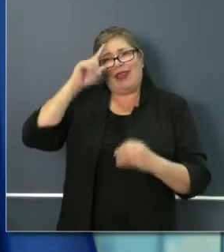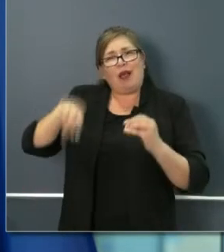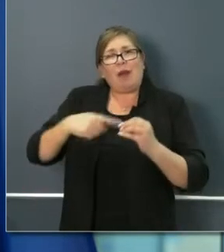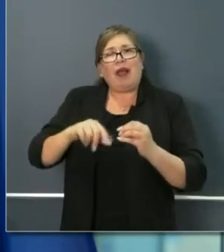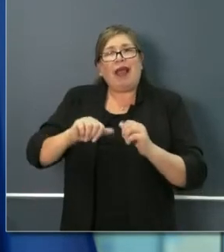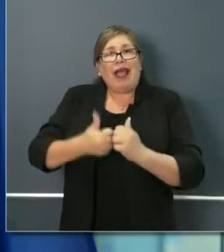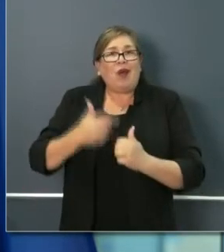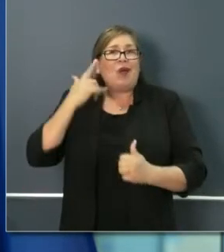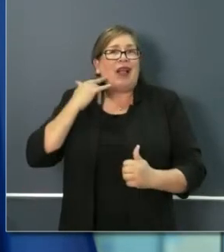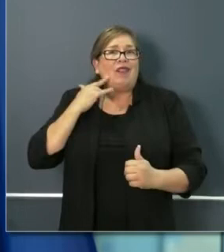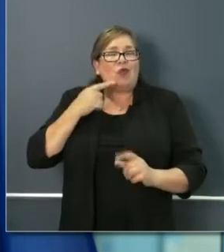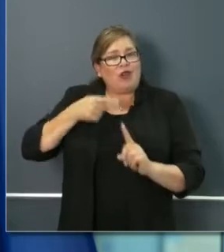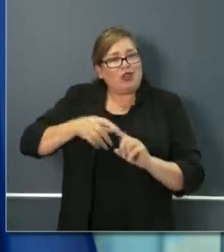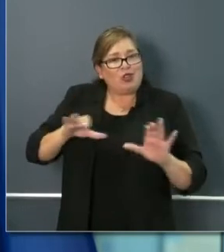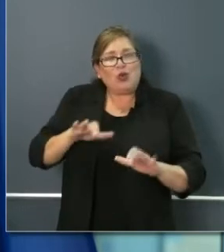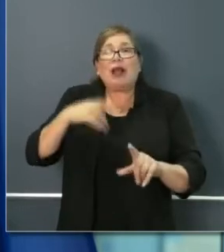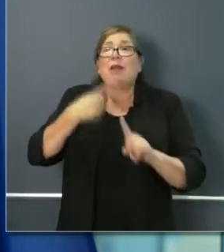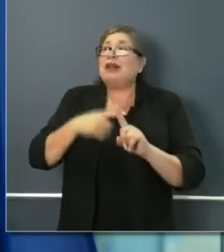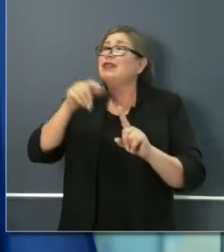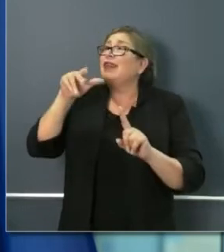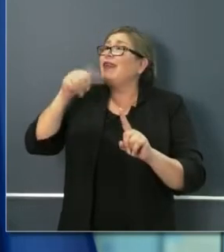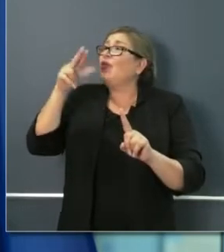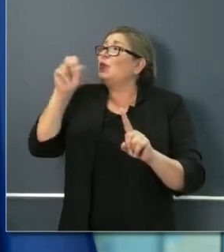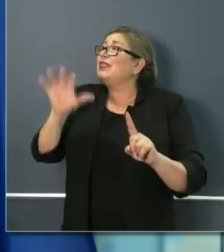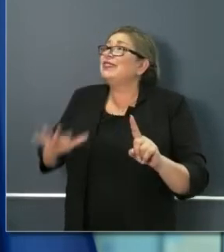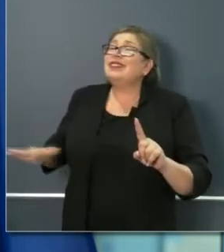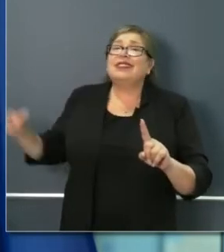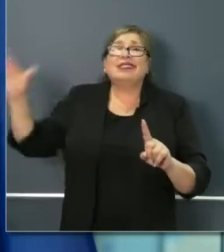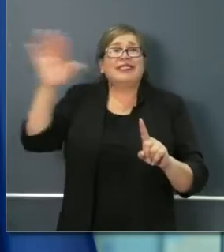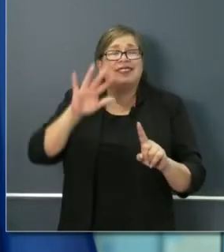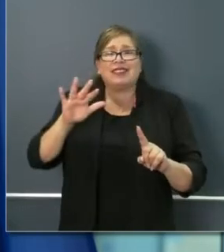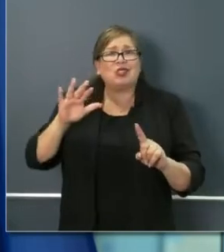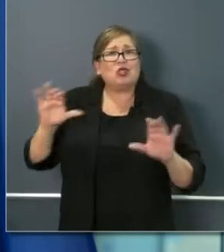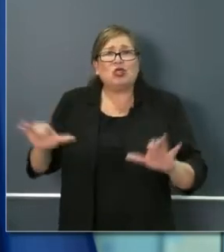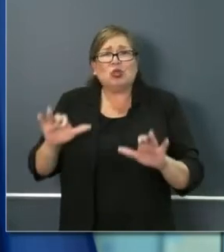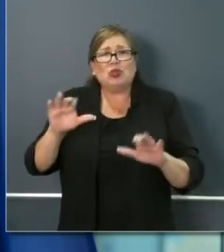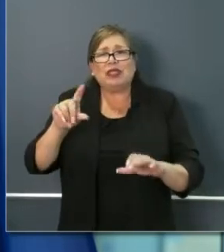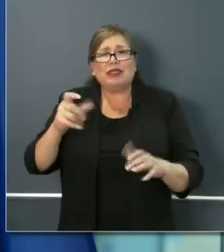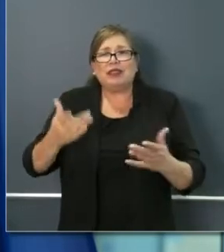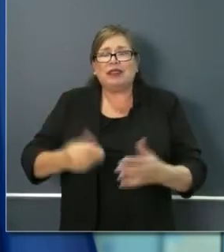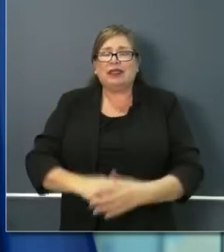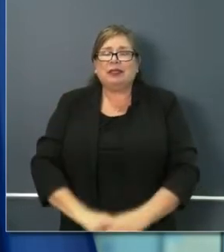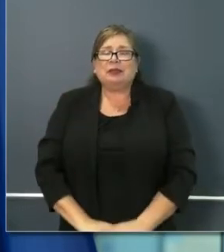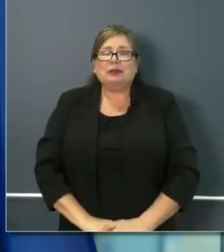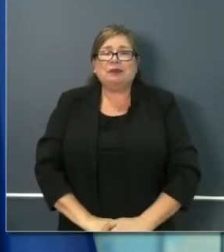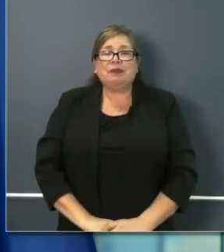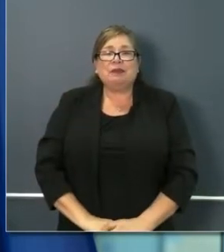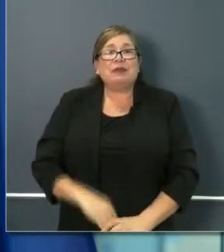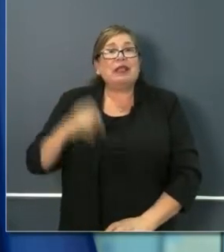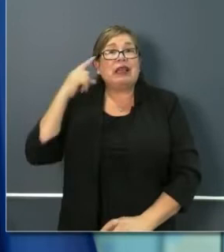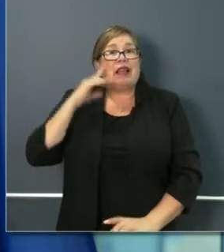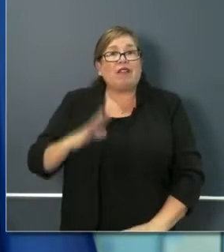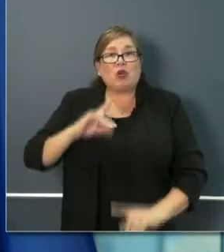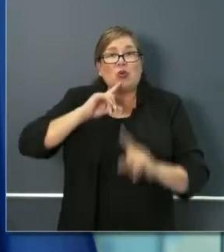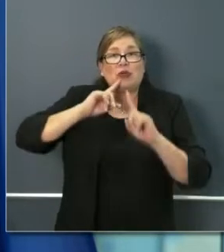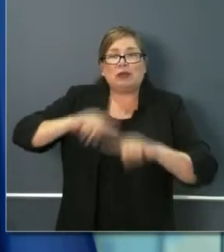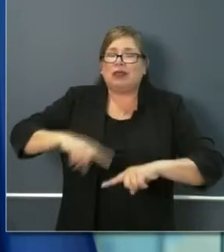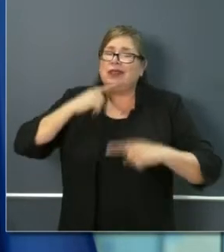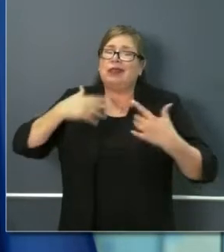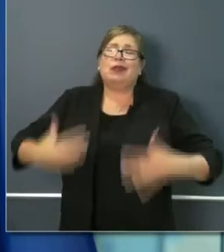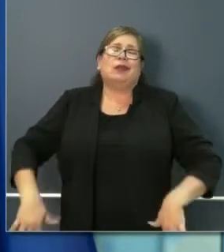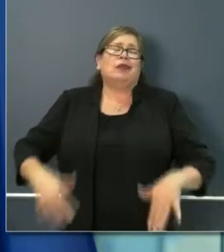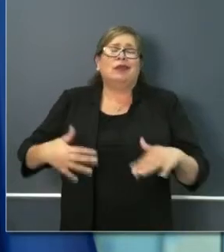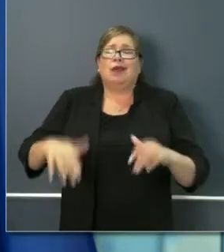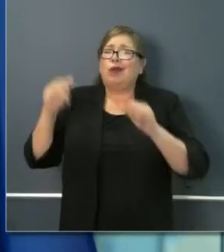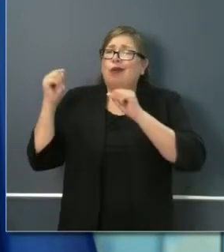what California is doing. There's an energy all across this country, and there's extraordinary leadership with governors of large states, small